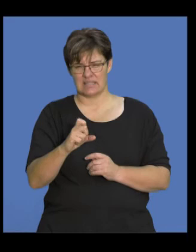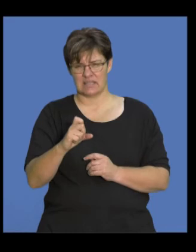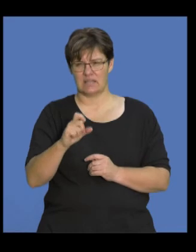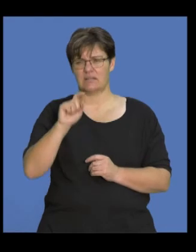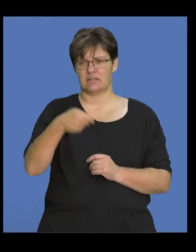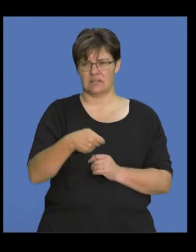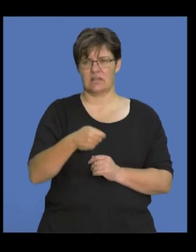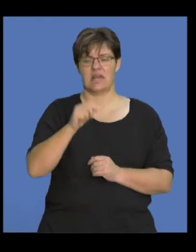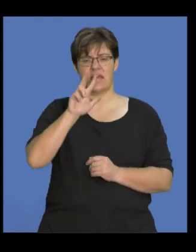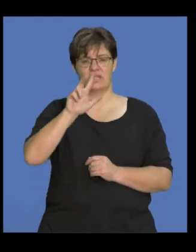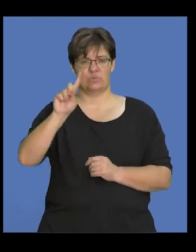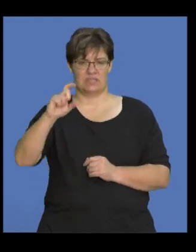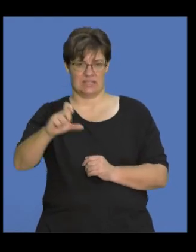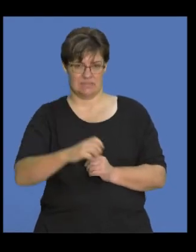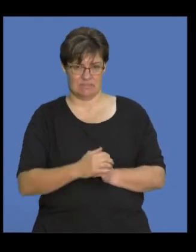which is 81 cents.